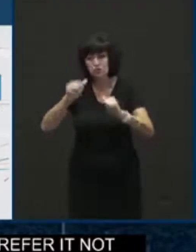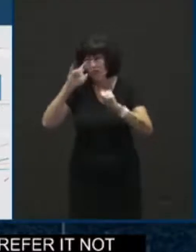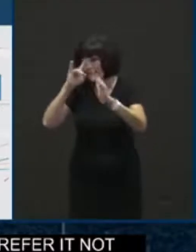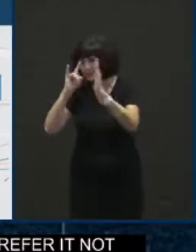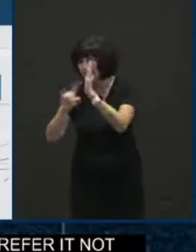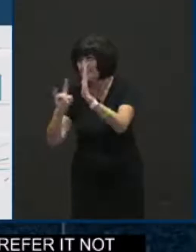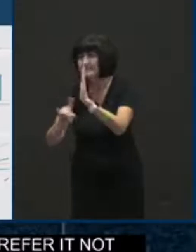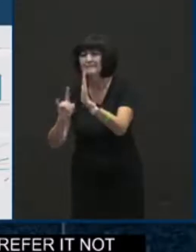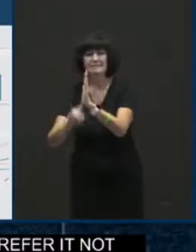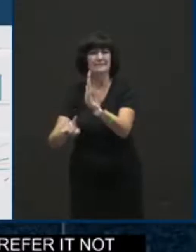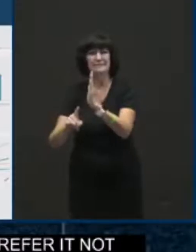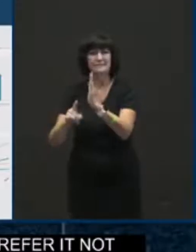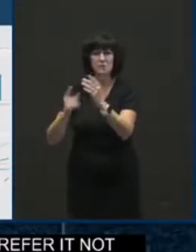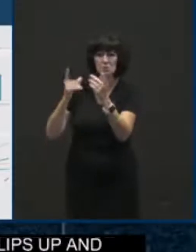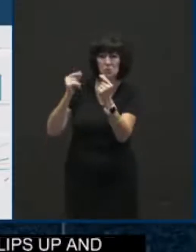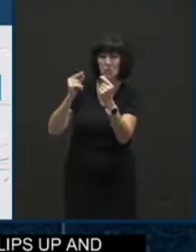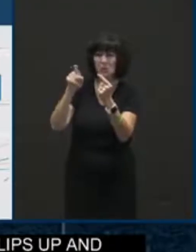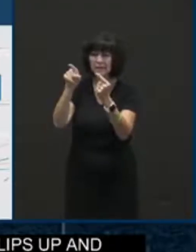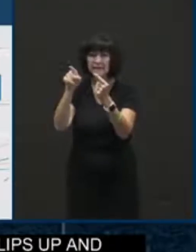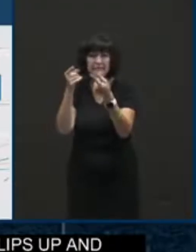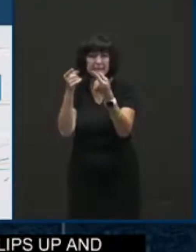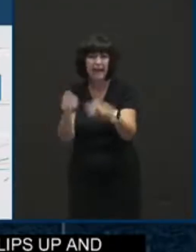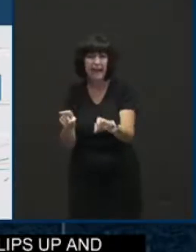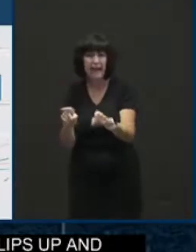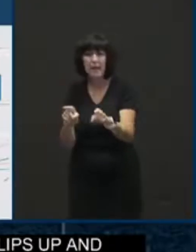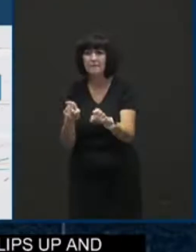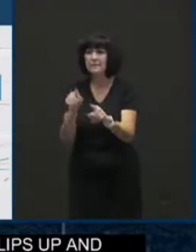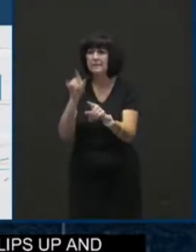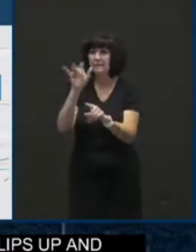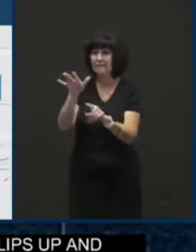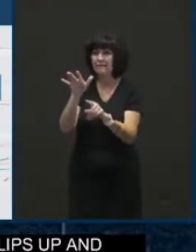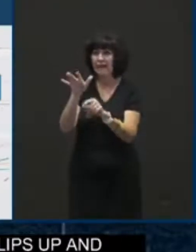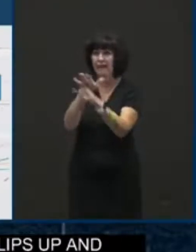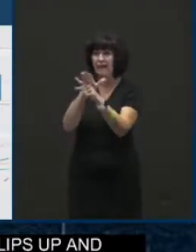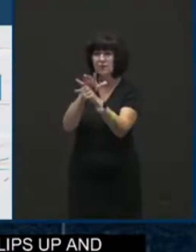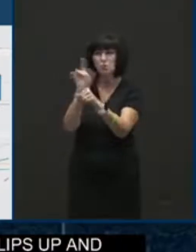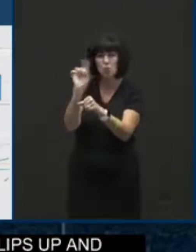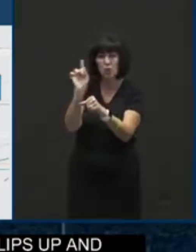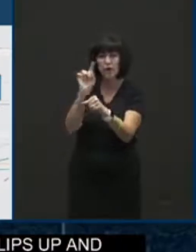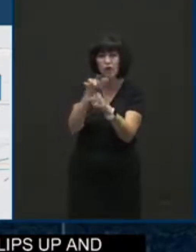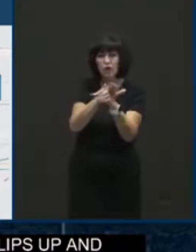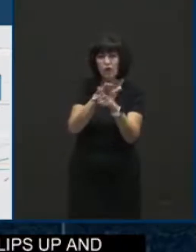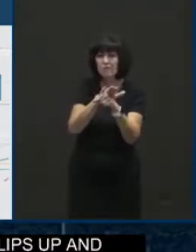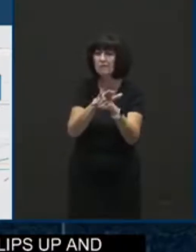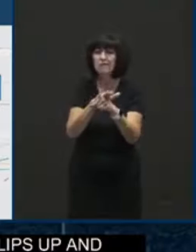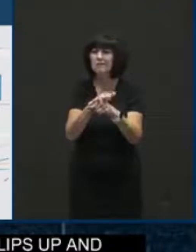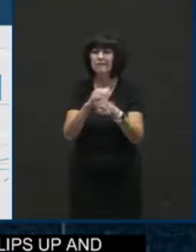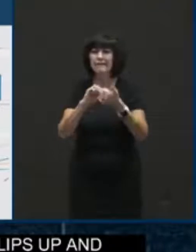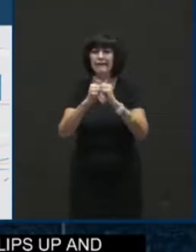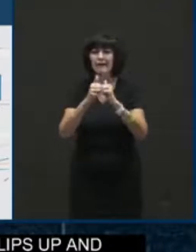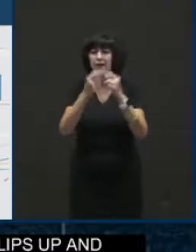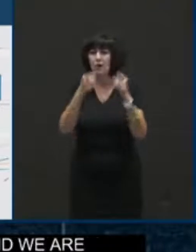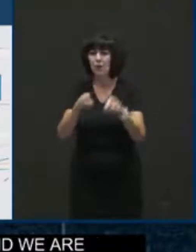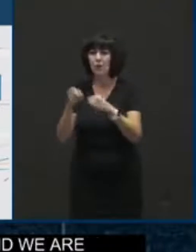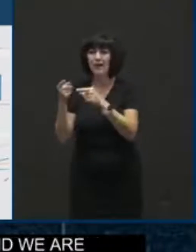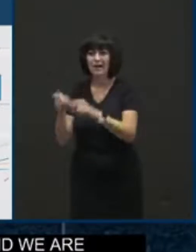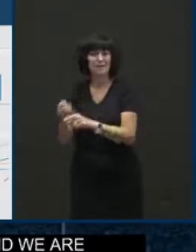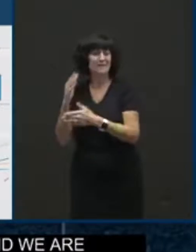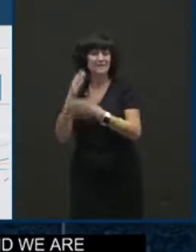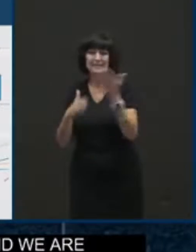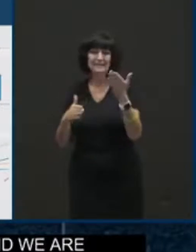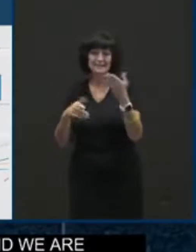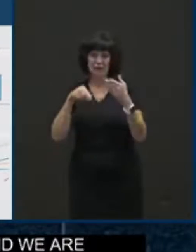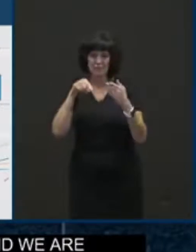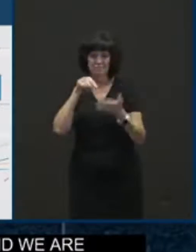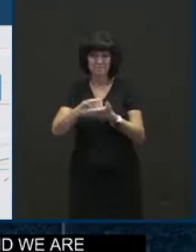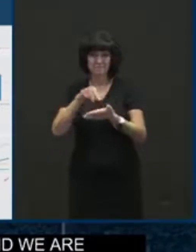all of that. There are some data entry inconsistencies, that's my term, that